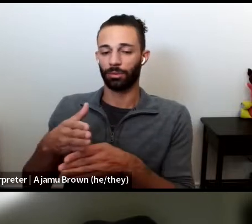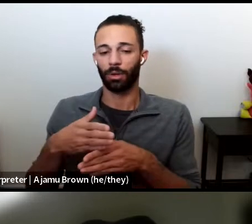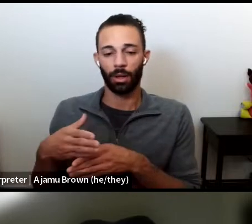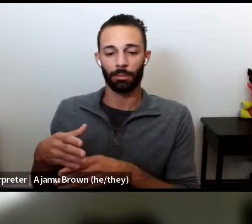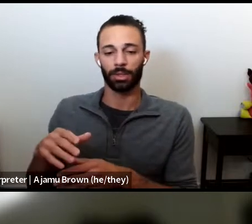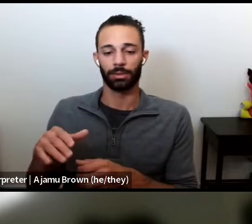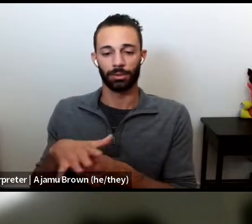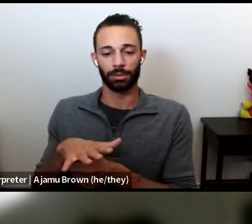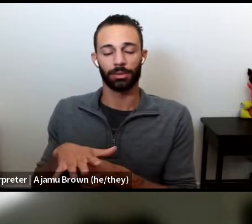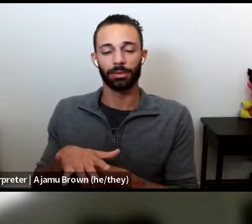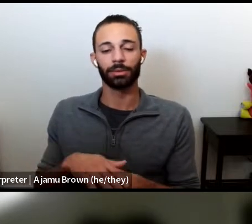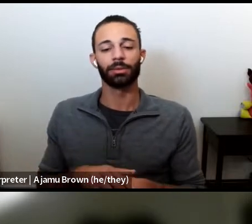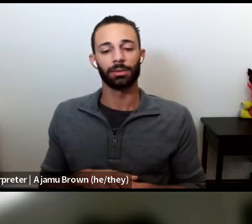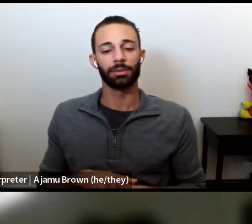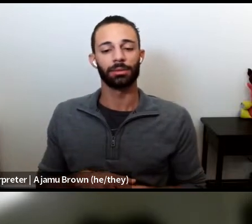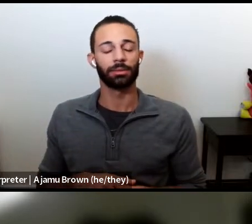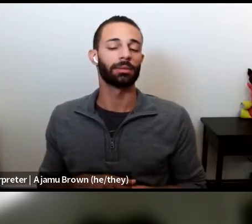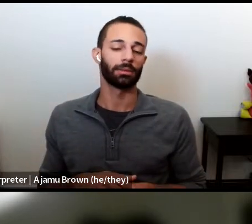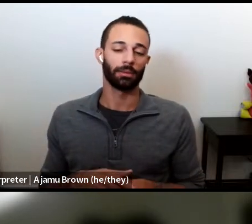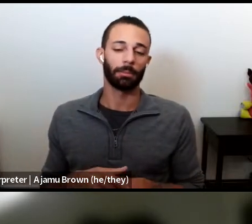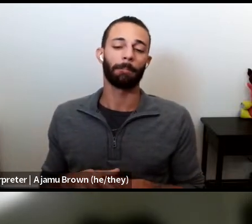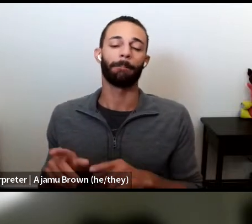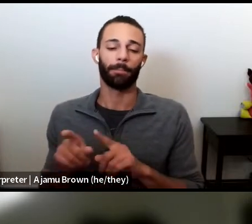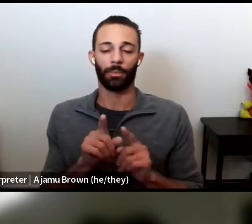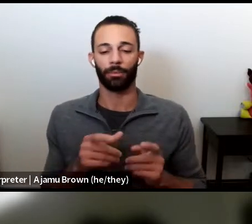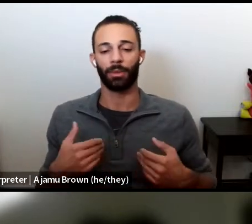also be a more formal,